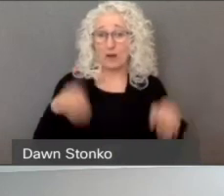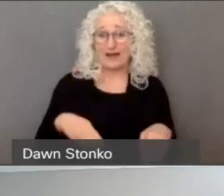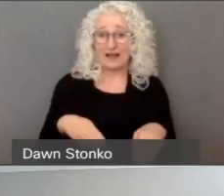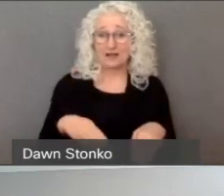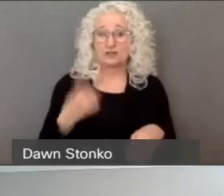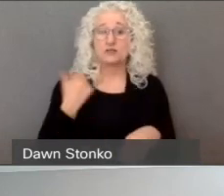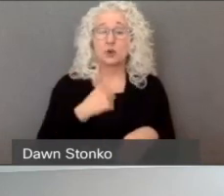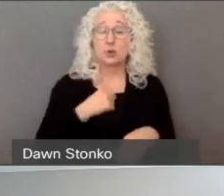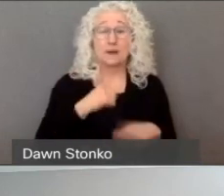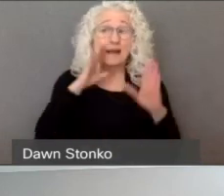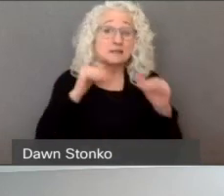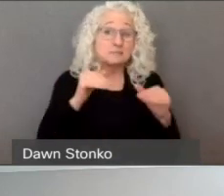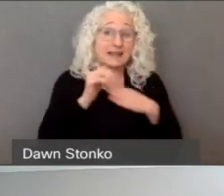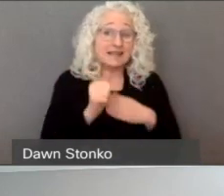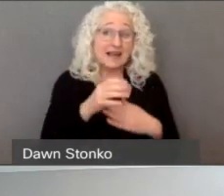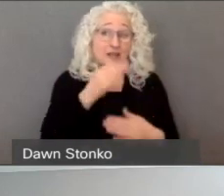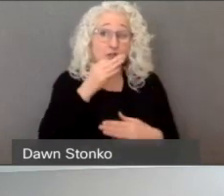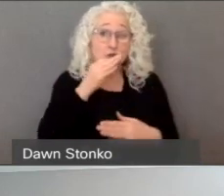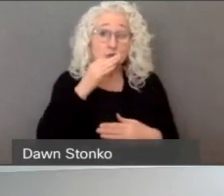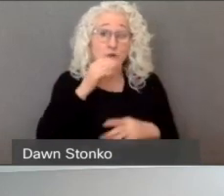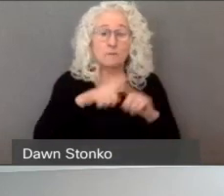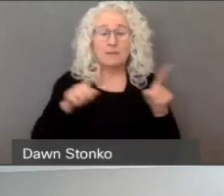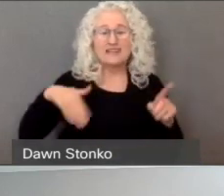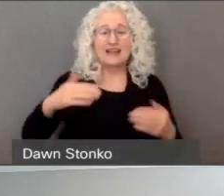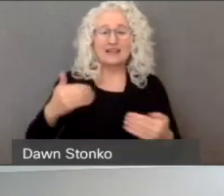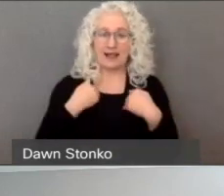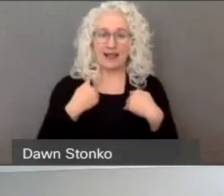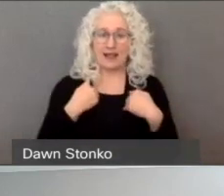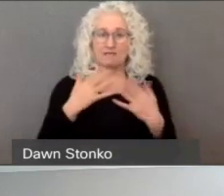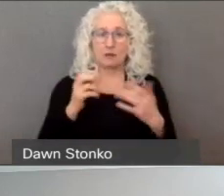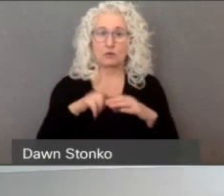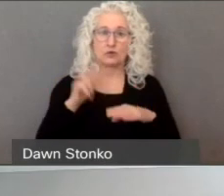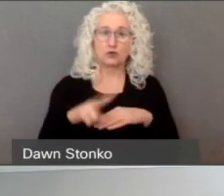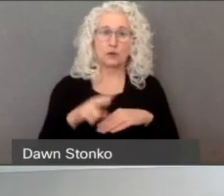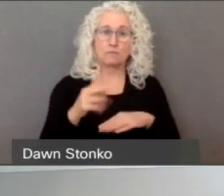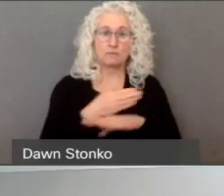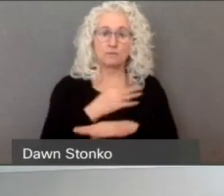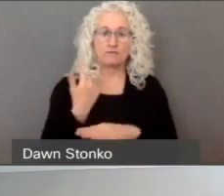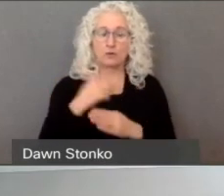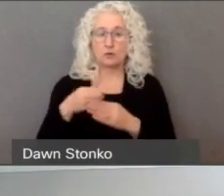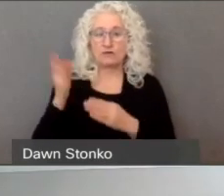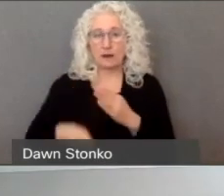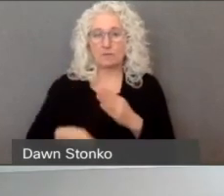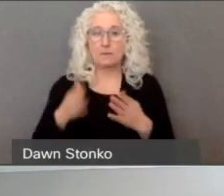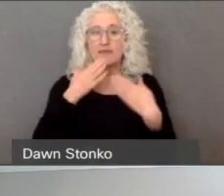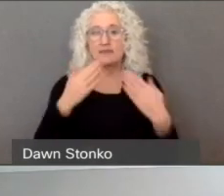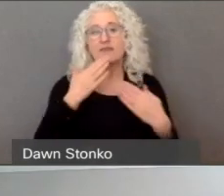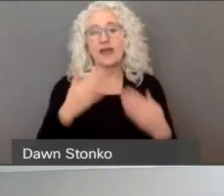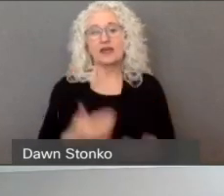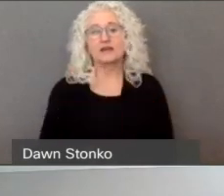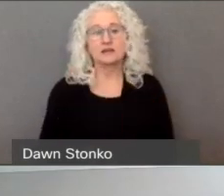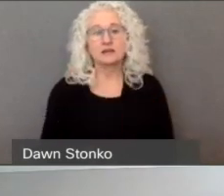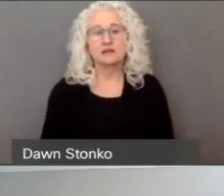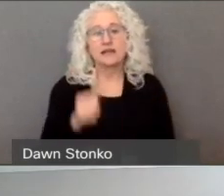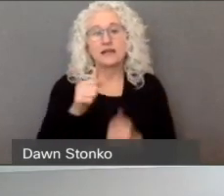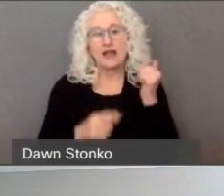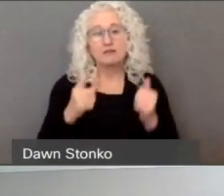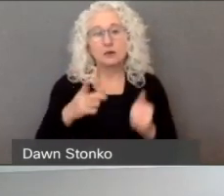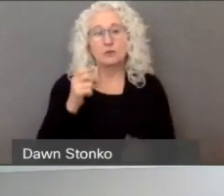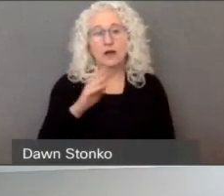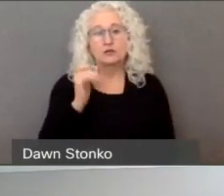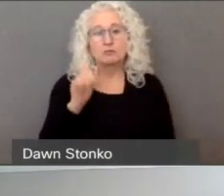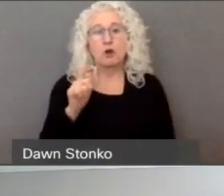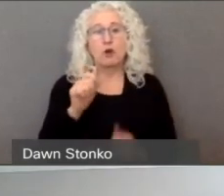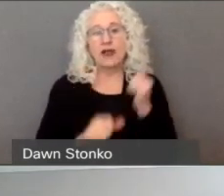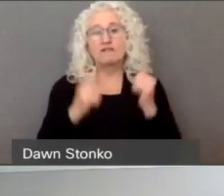yet. I did want to just jump in real quick before we wrap up and thank everyone, Dr. Ball and everyone at